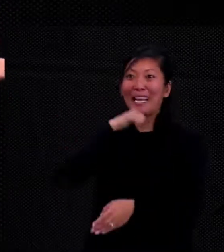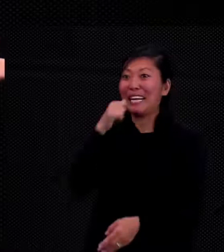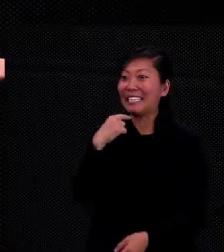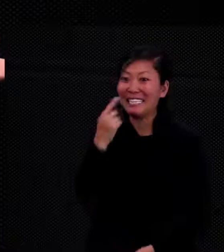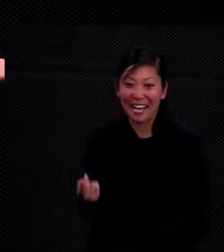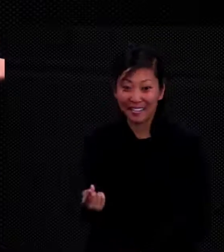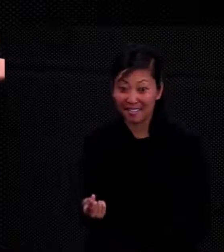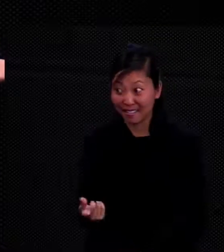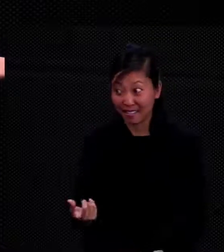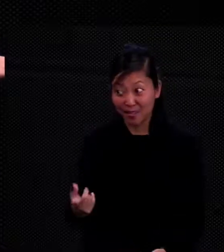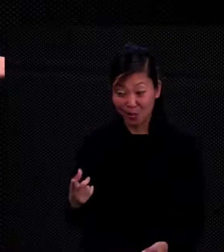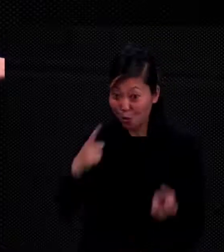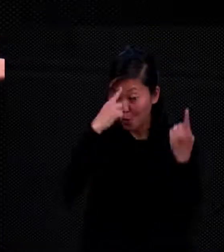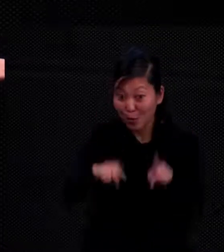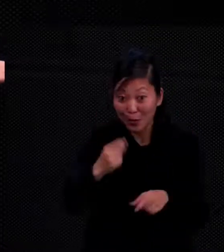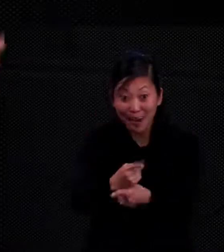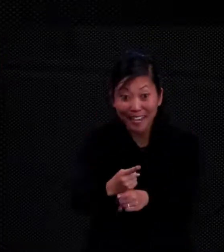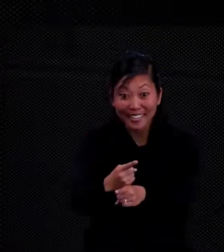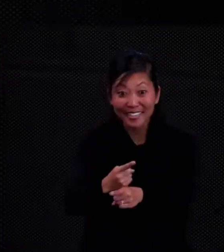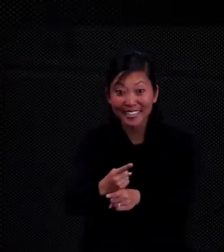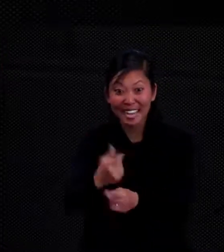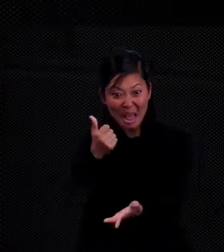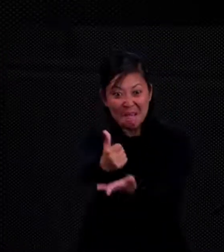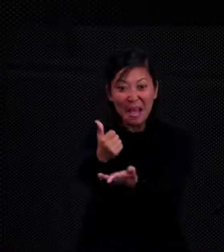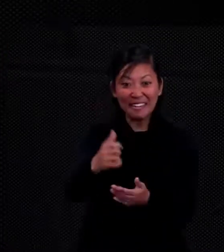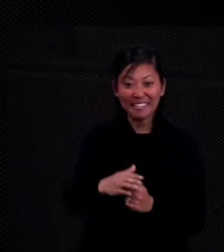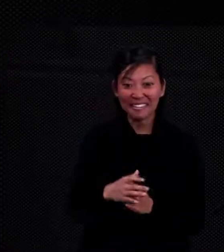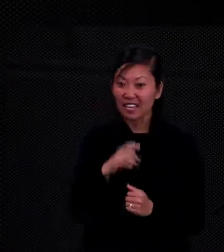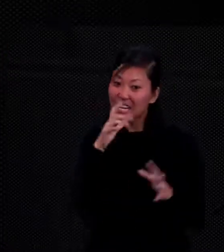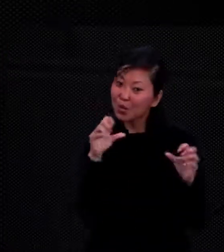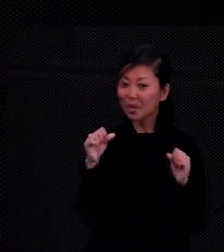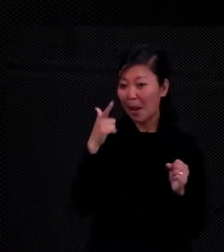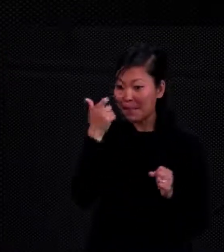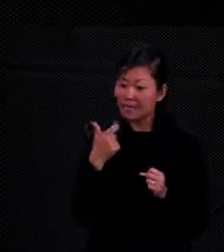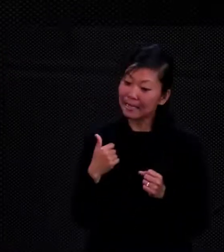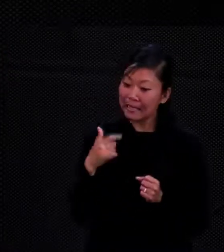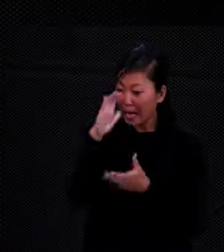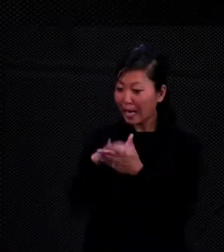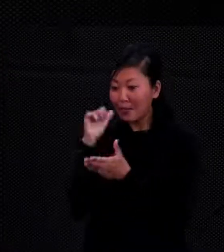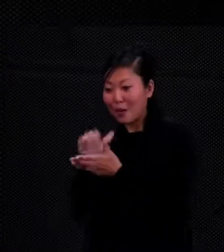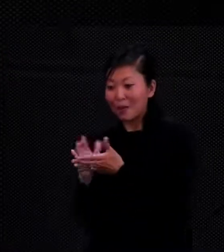get an amen from that. But not too loud because you're supposed to sit next to you.